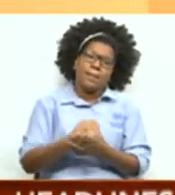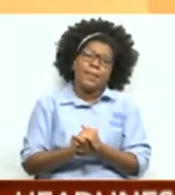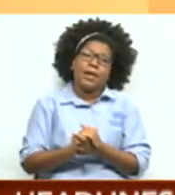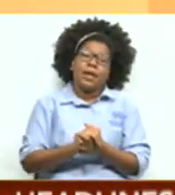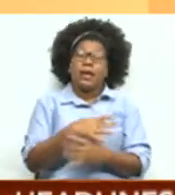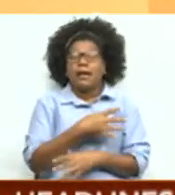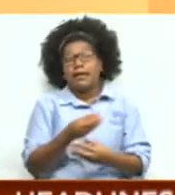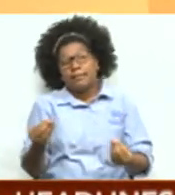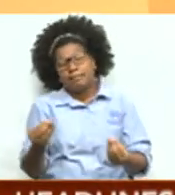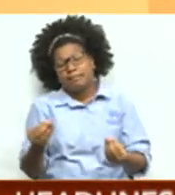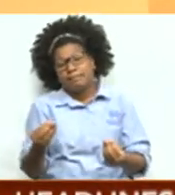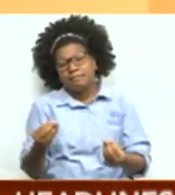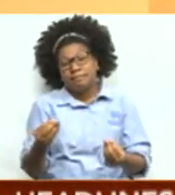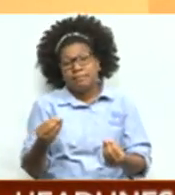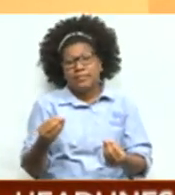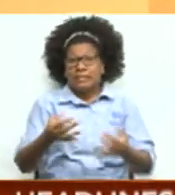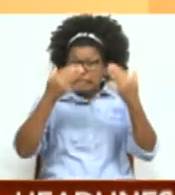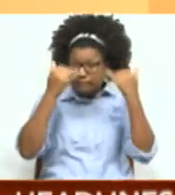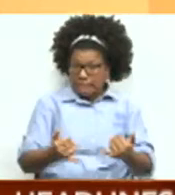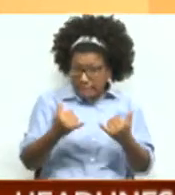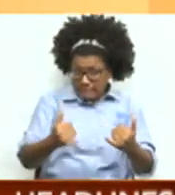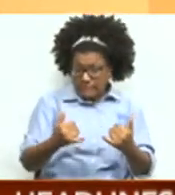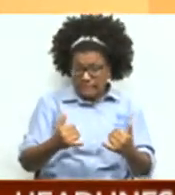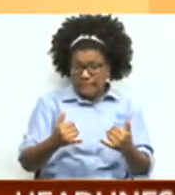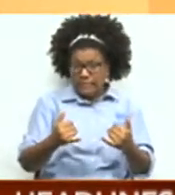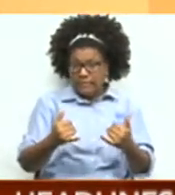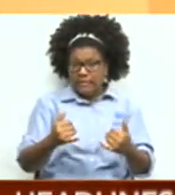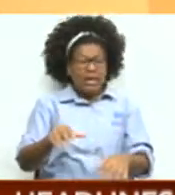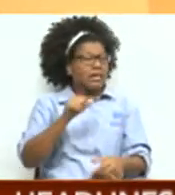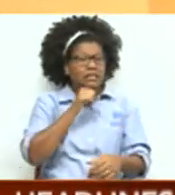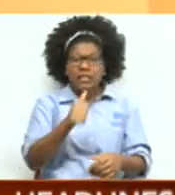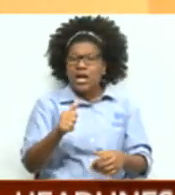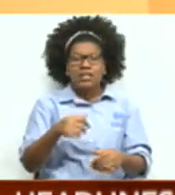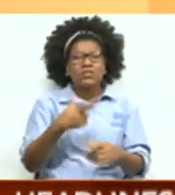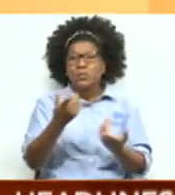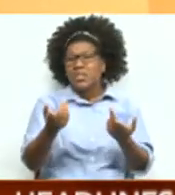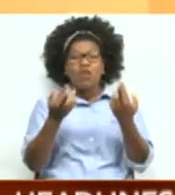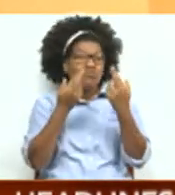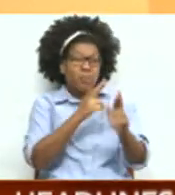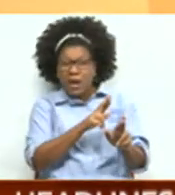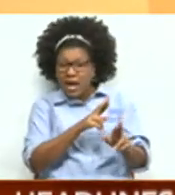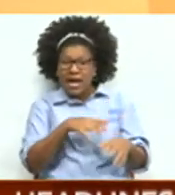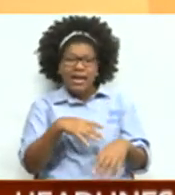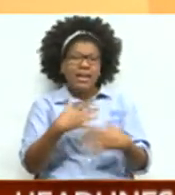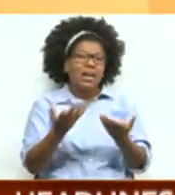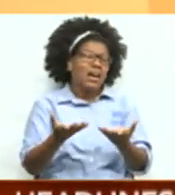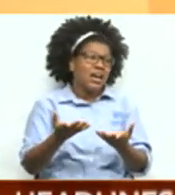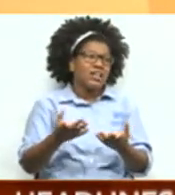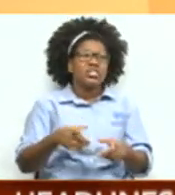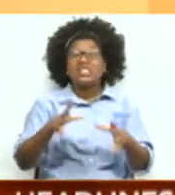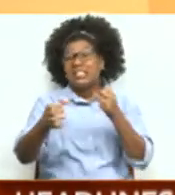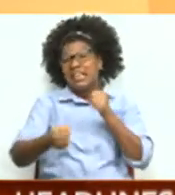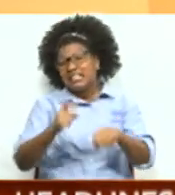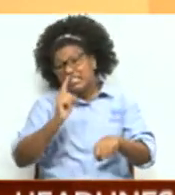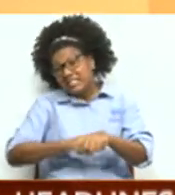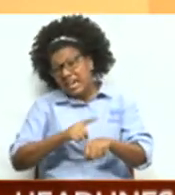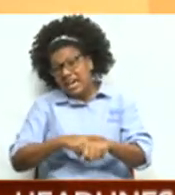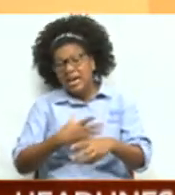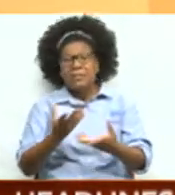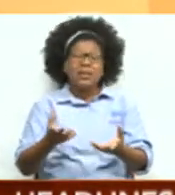To date, notwithstanding her replies of, as she gets time, she will